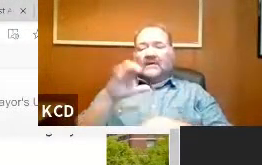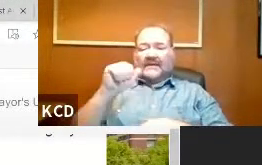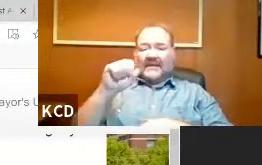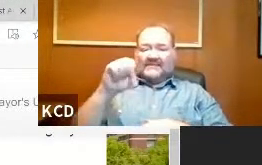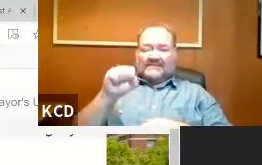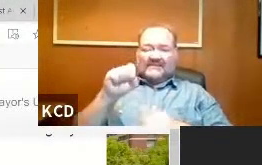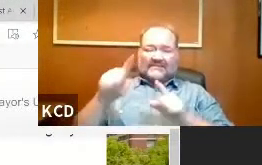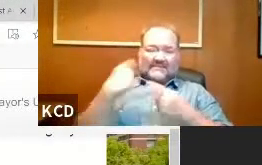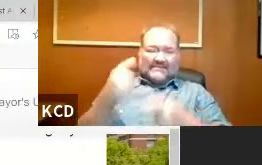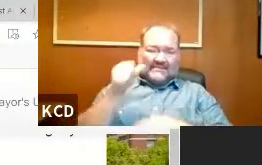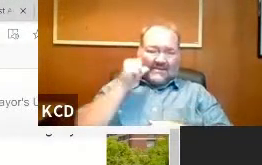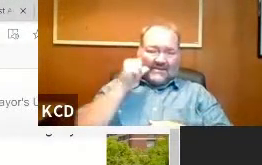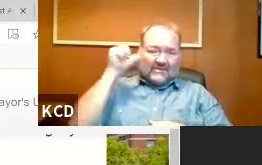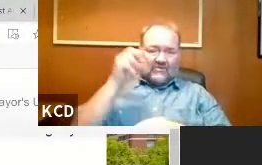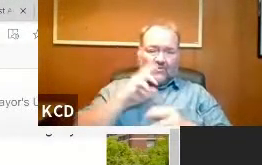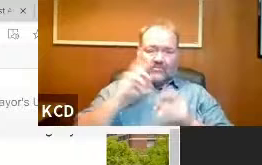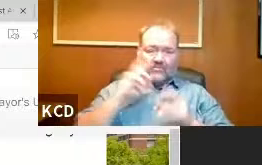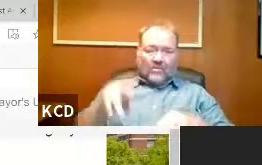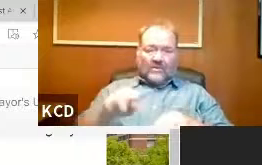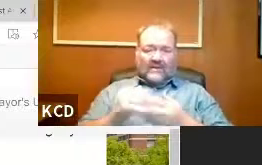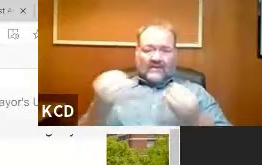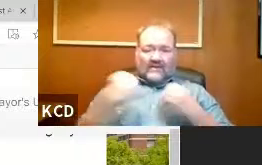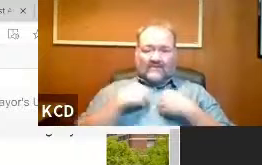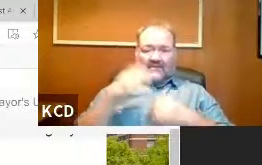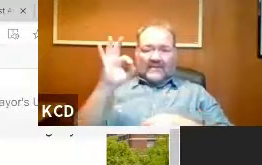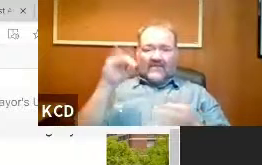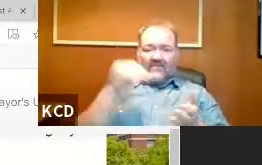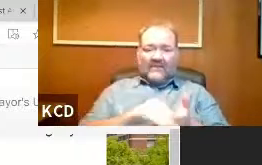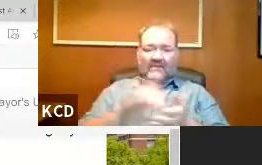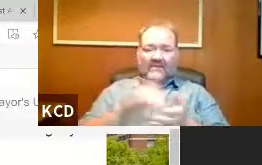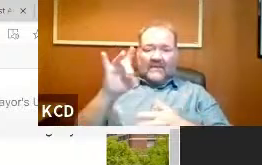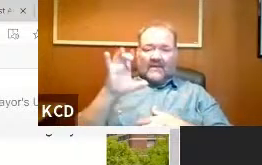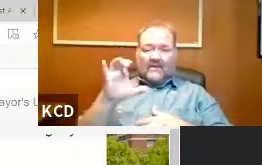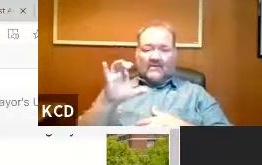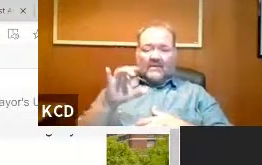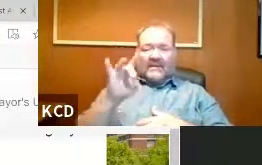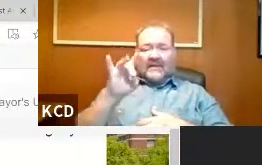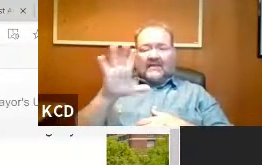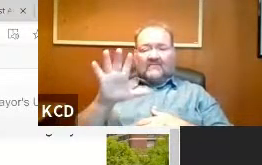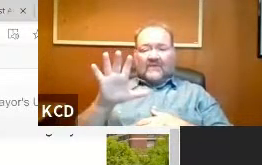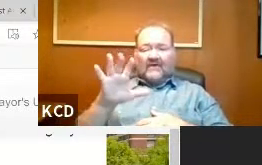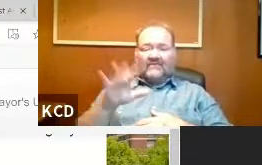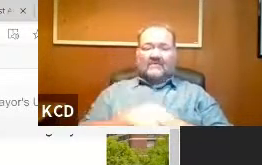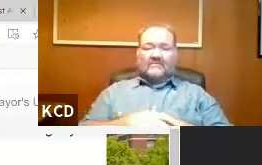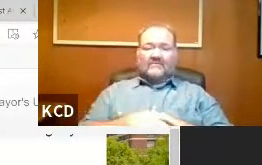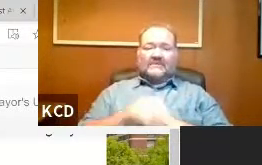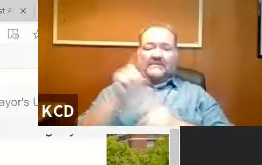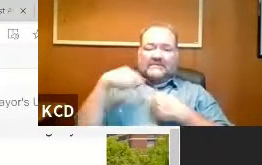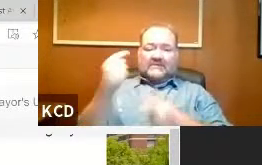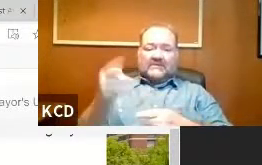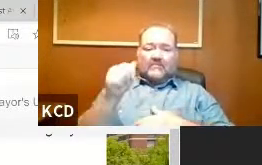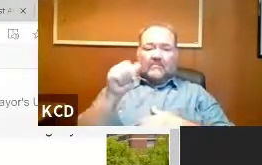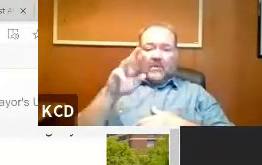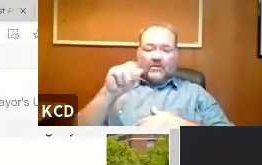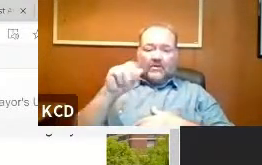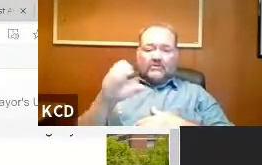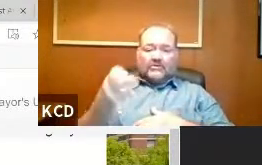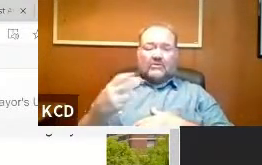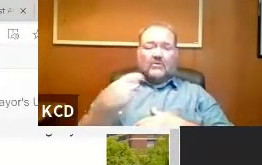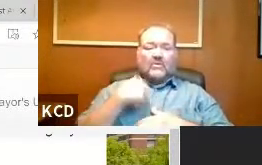yesterday's report. That's giving us 9,885 confirmed cases since March. We